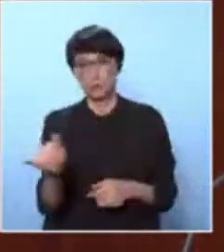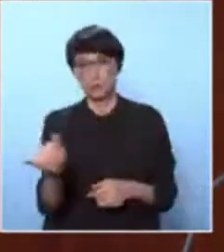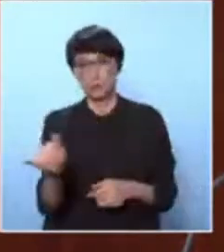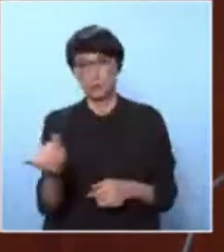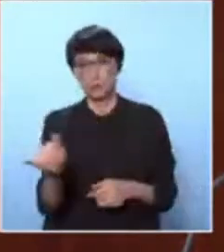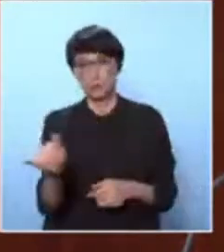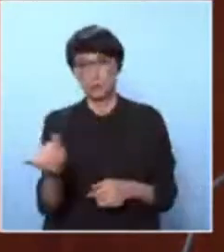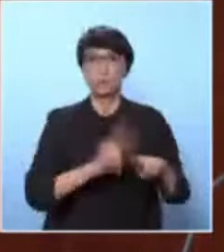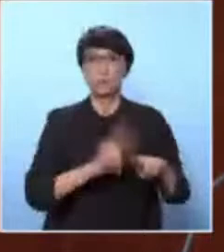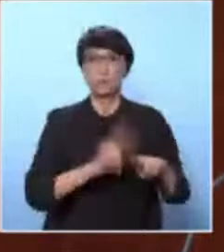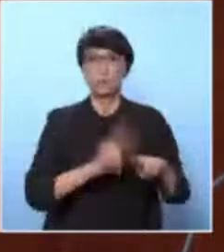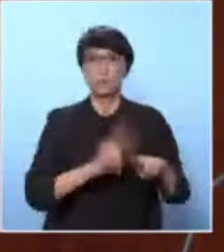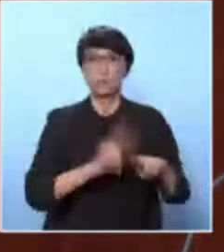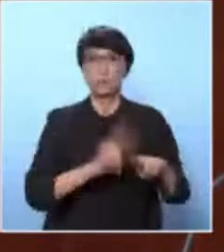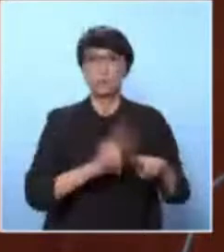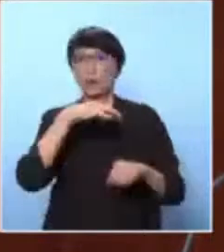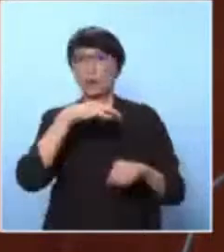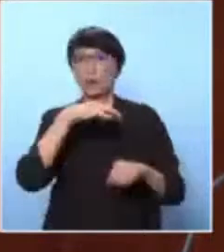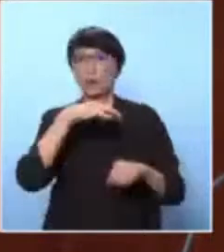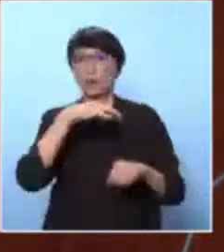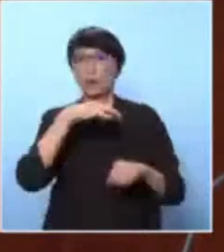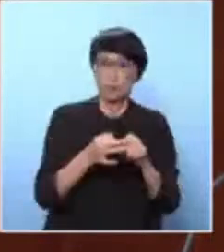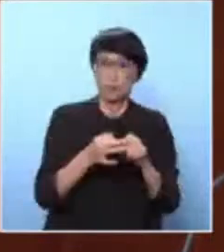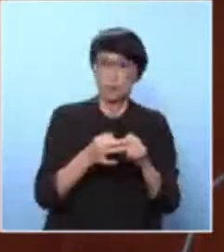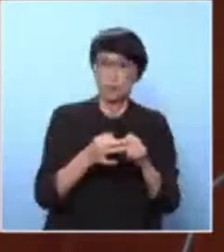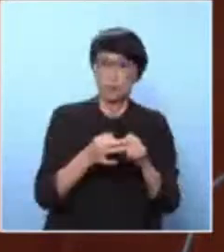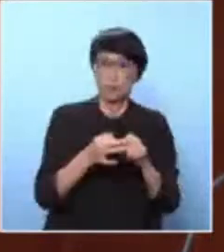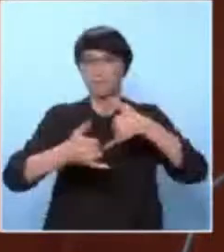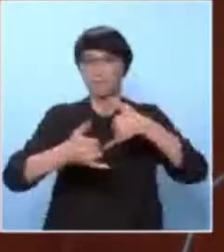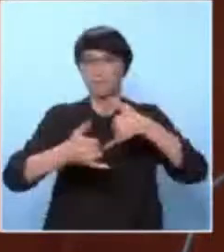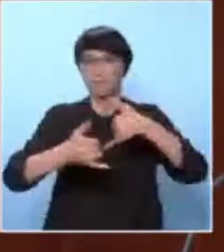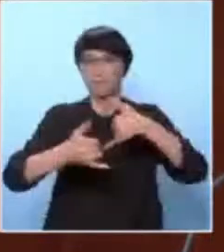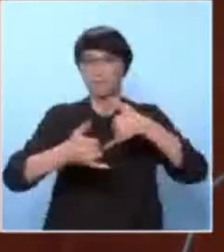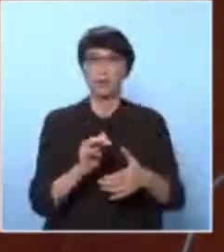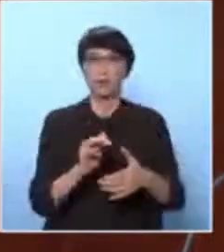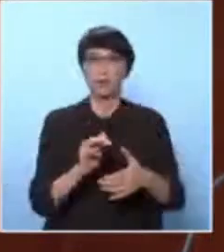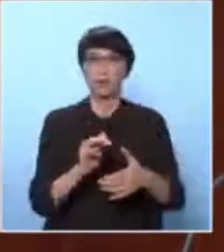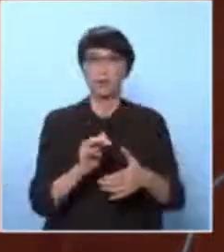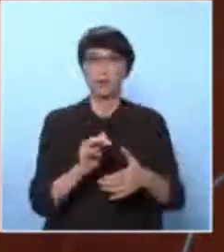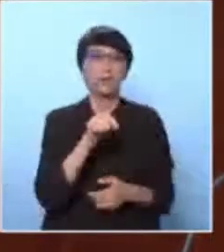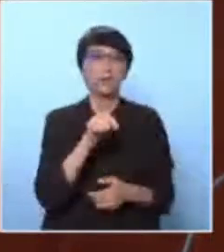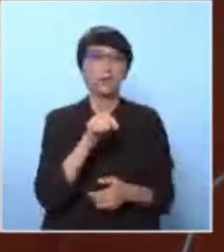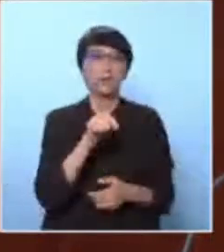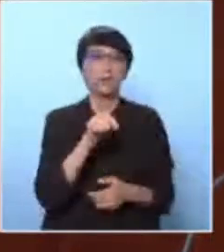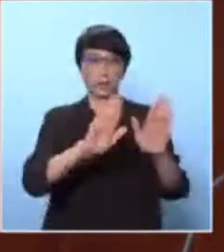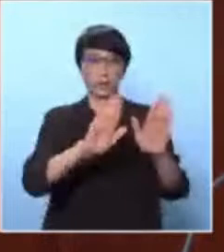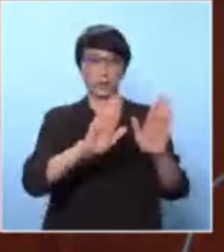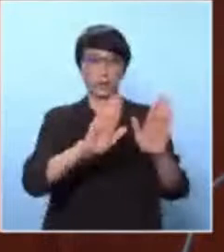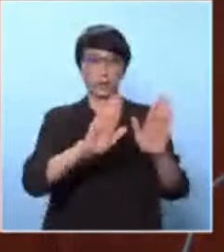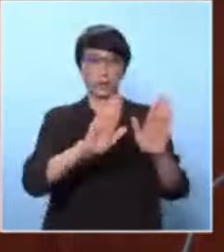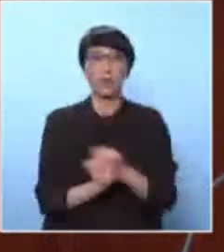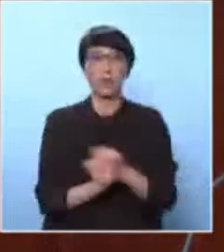In future, the new service will be promoted to more mainland passengers.